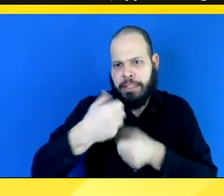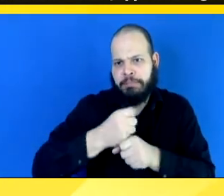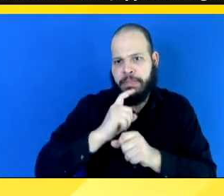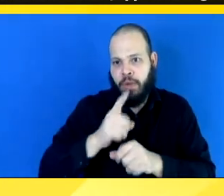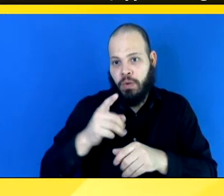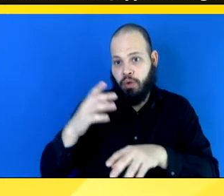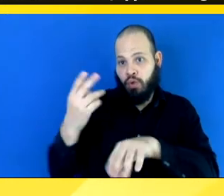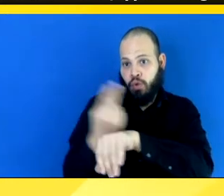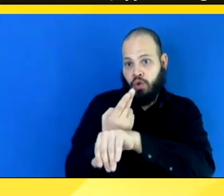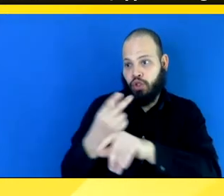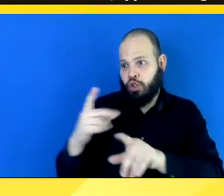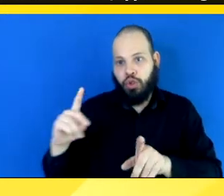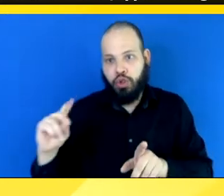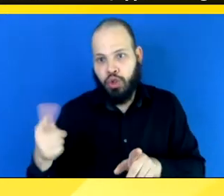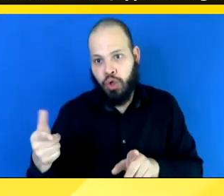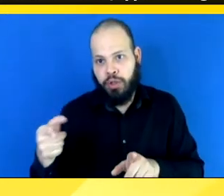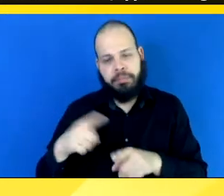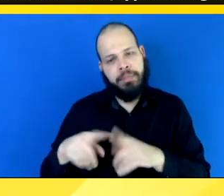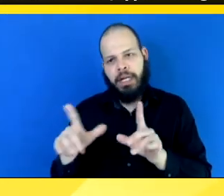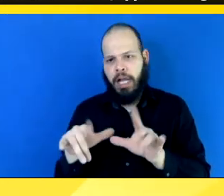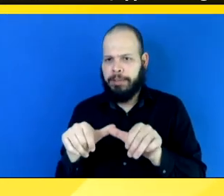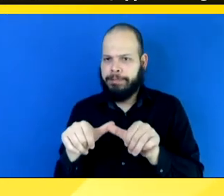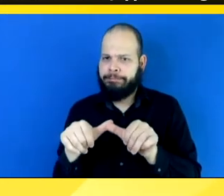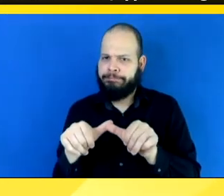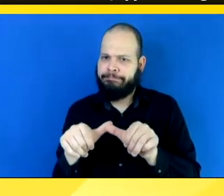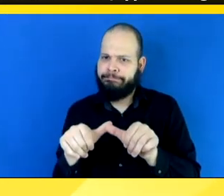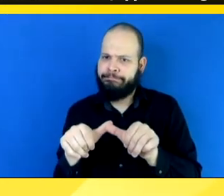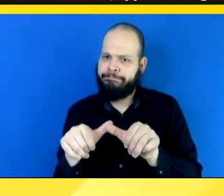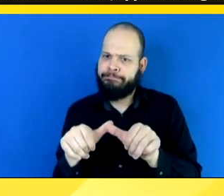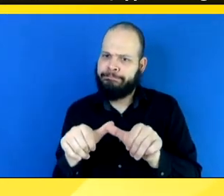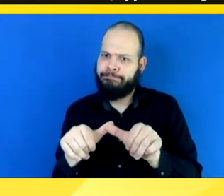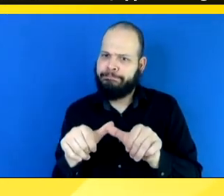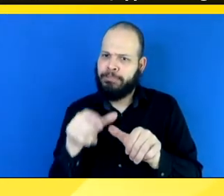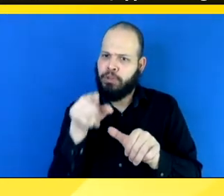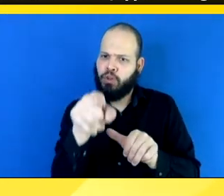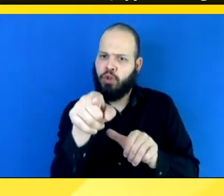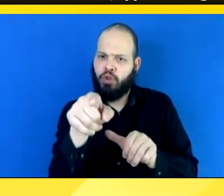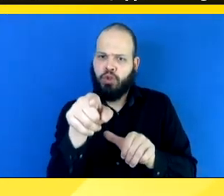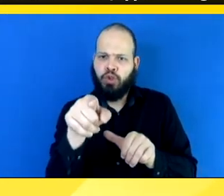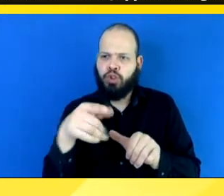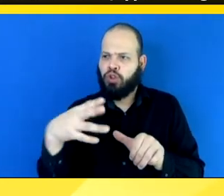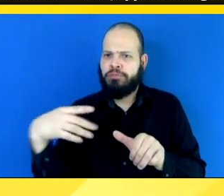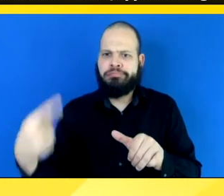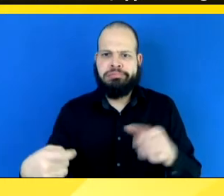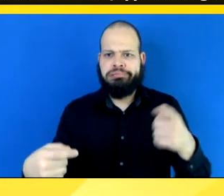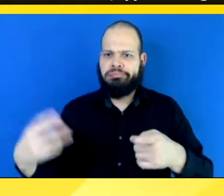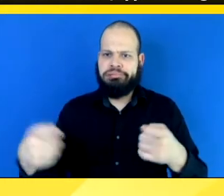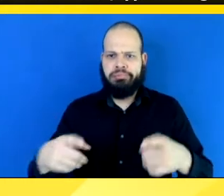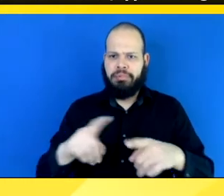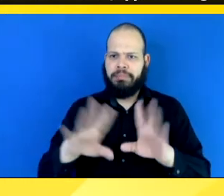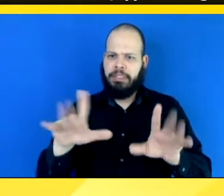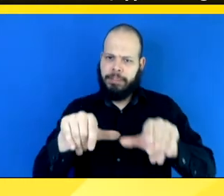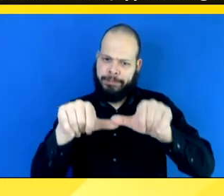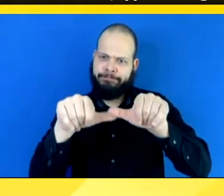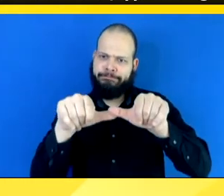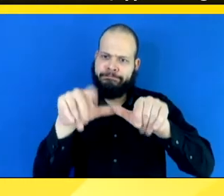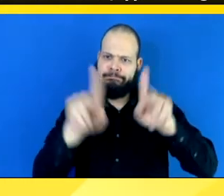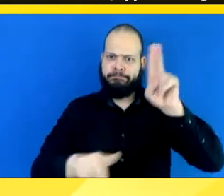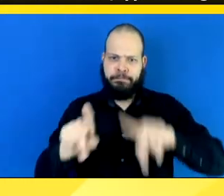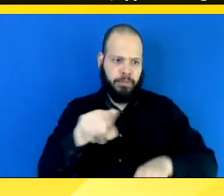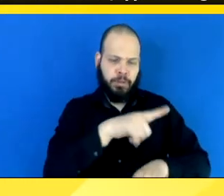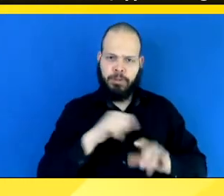you did it before. Yeah. They shot some of you, but you did it before. Listen. They had a governor that said separate